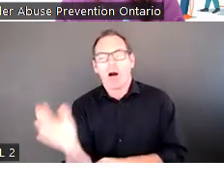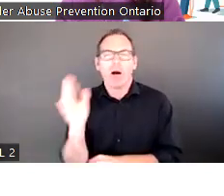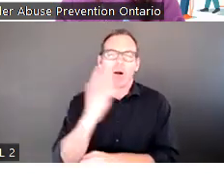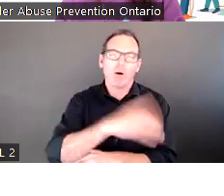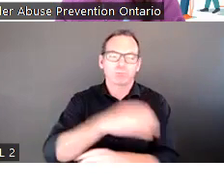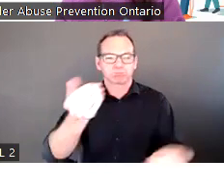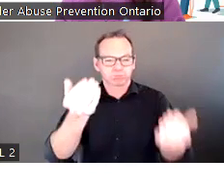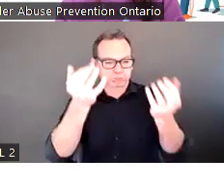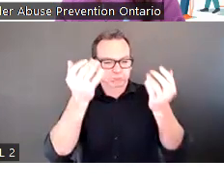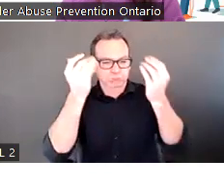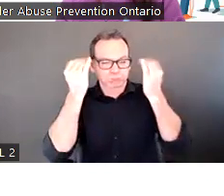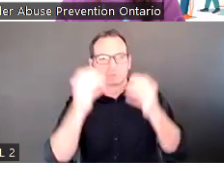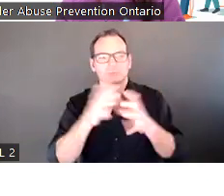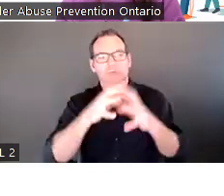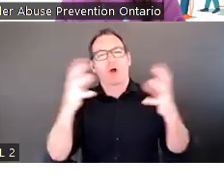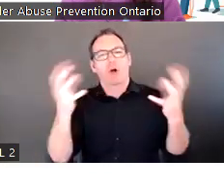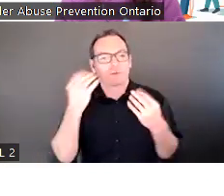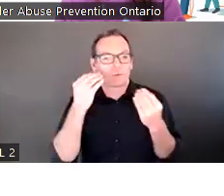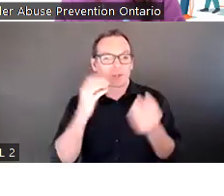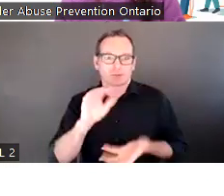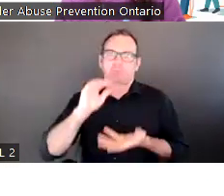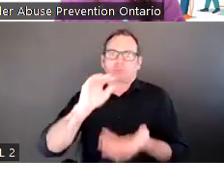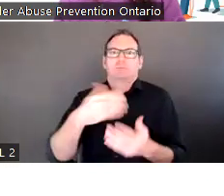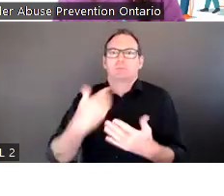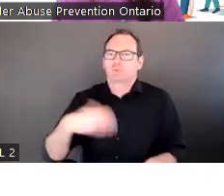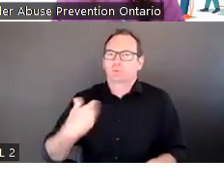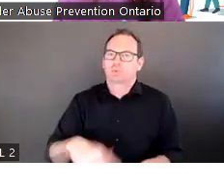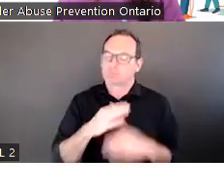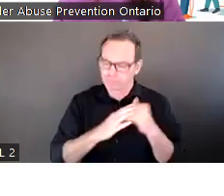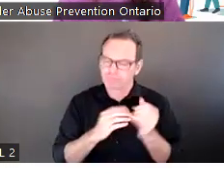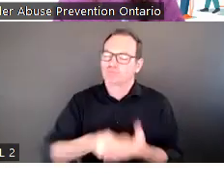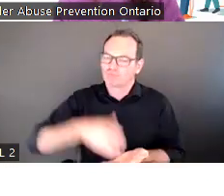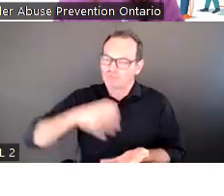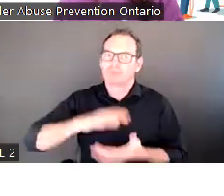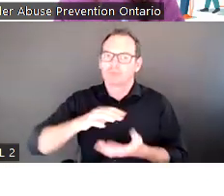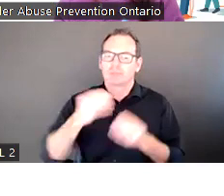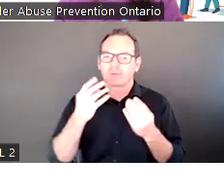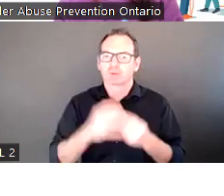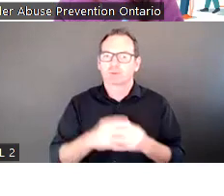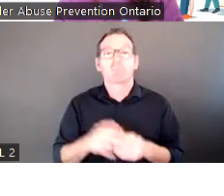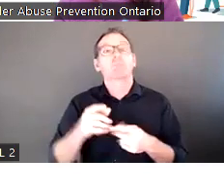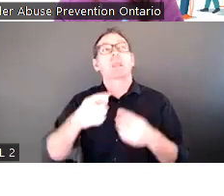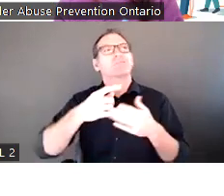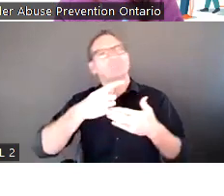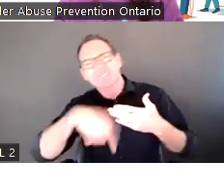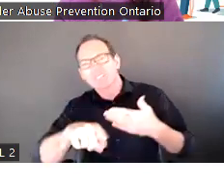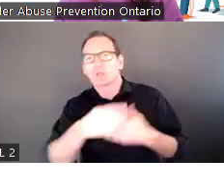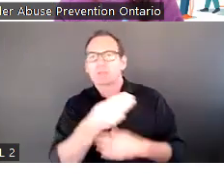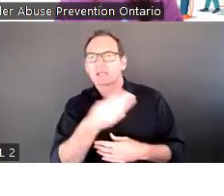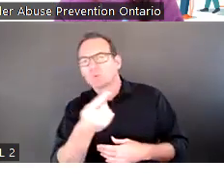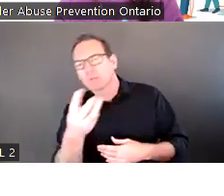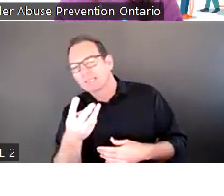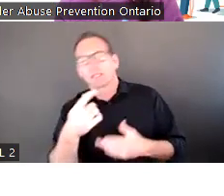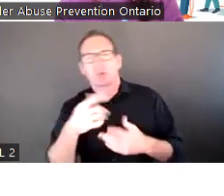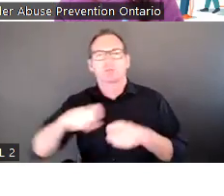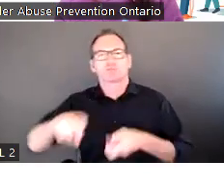today. And we will be posting the presentations that were recorded on our website early next week that will be available for